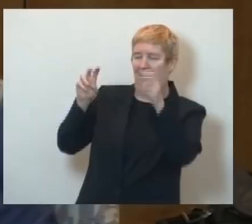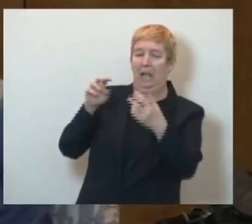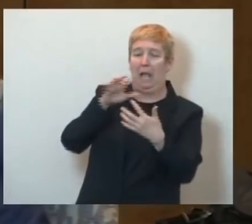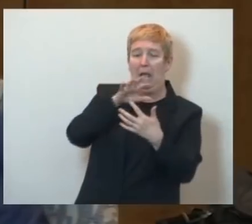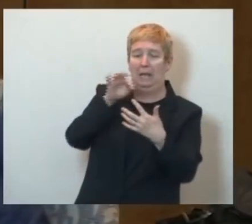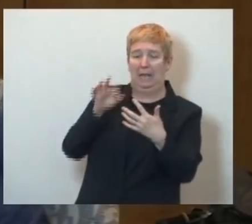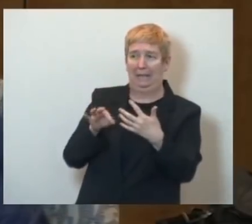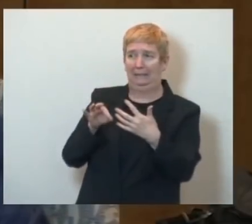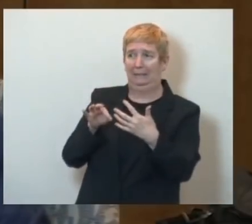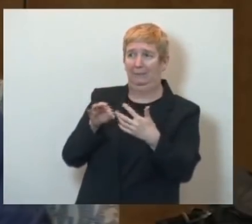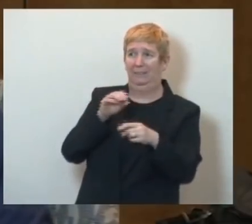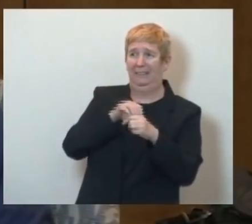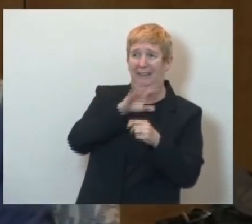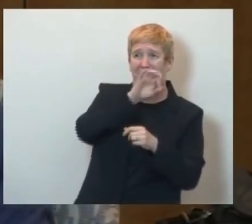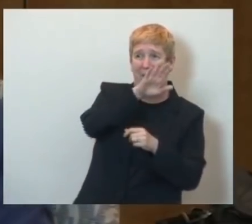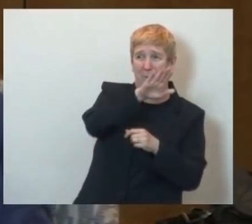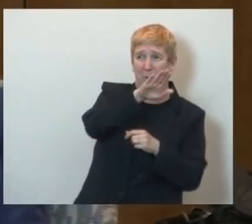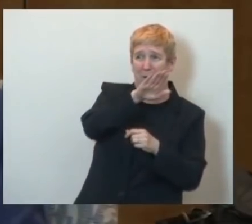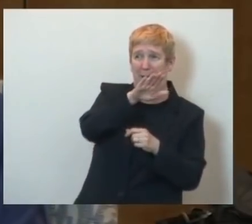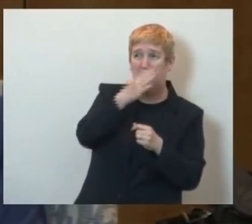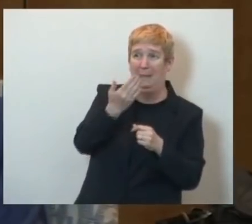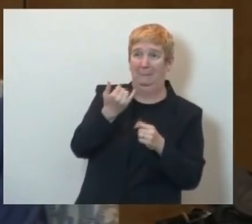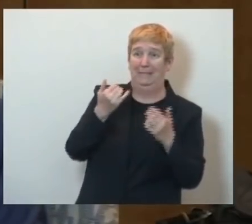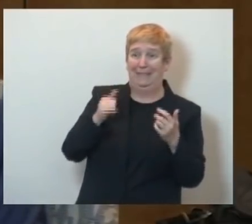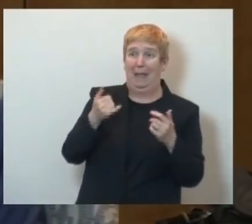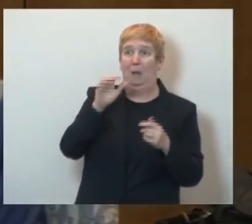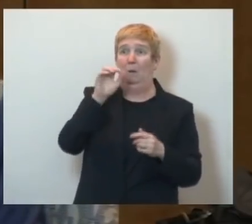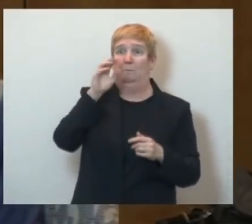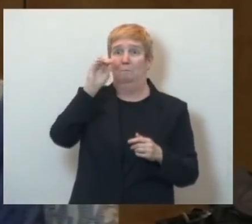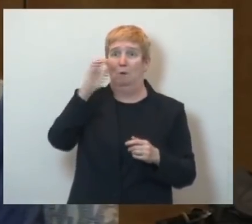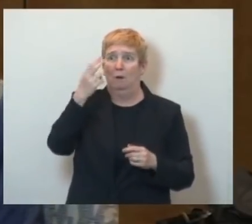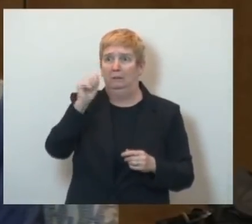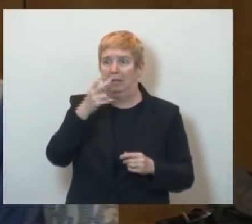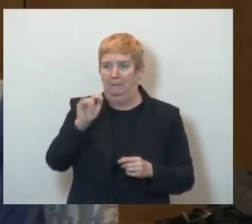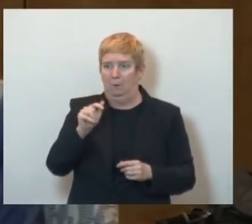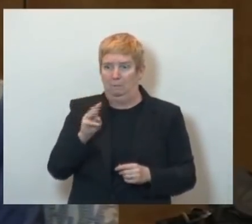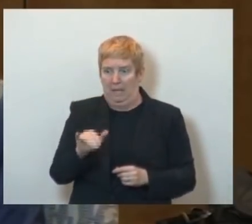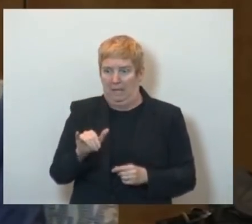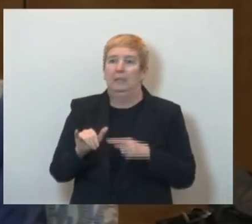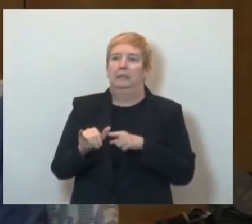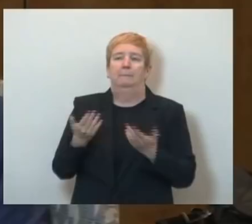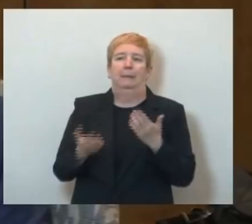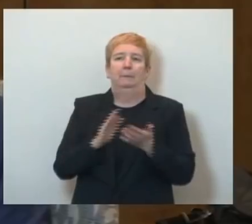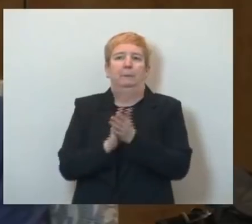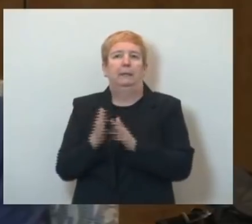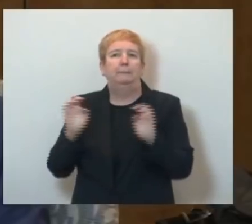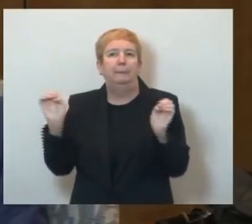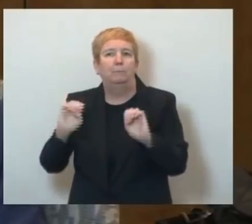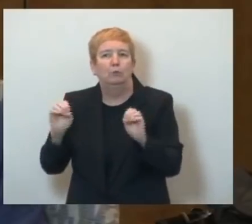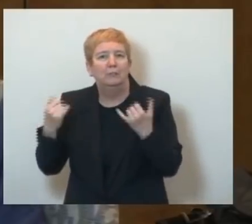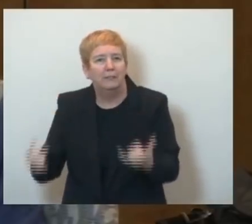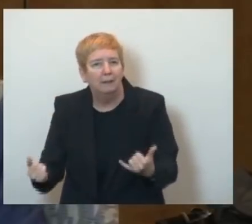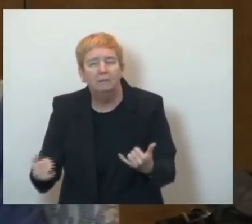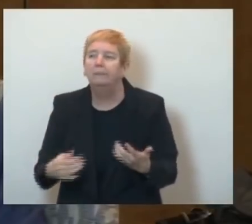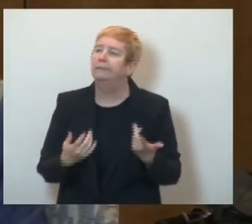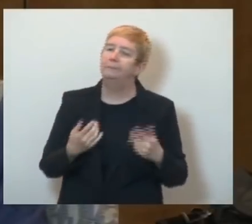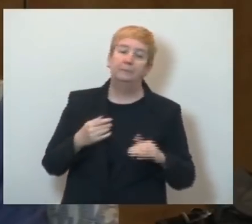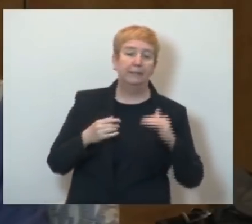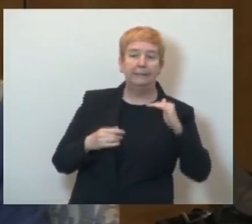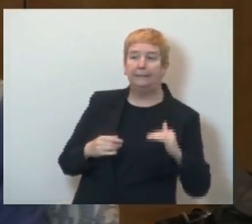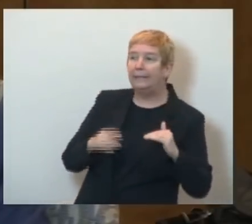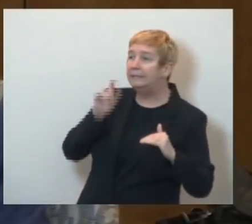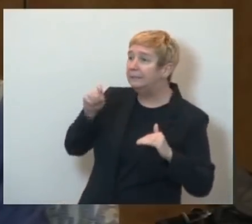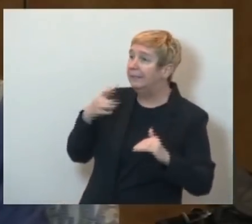big emergency in May. And so, immunizations, kids need to be immunized and the like. And there's